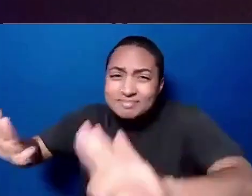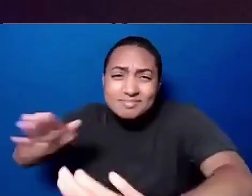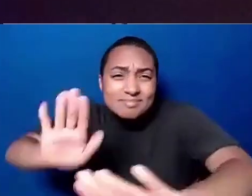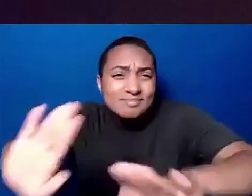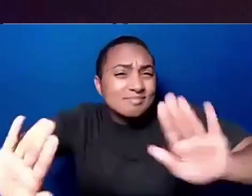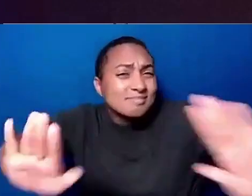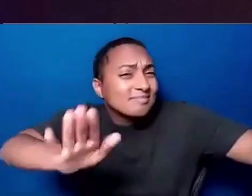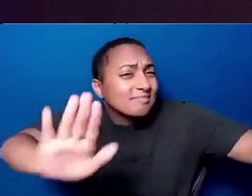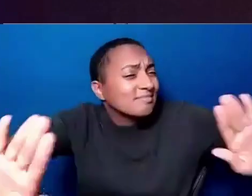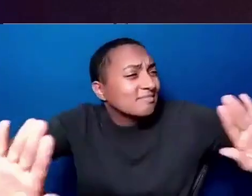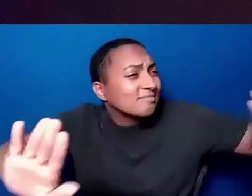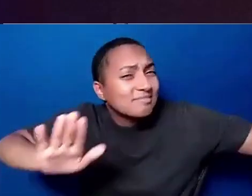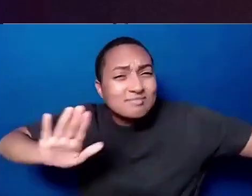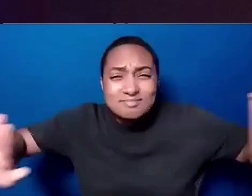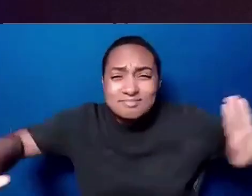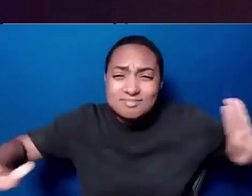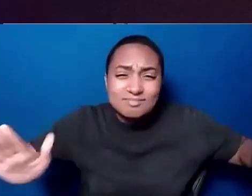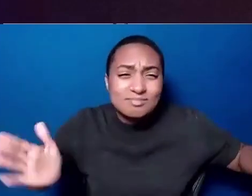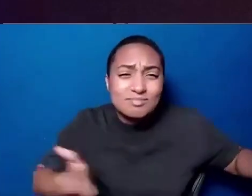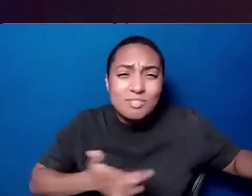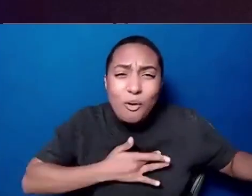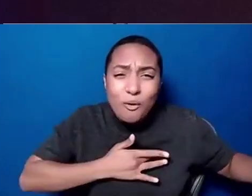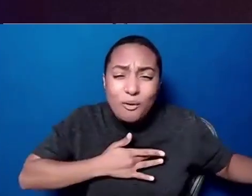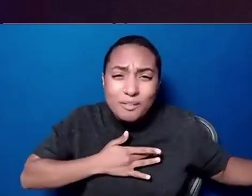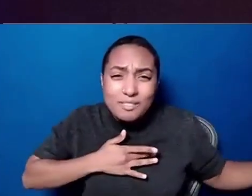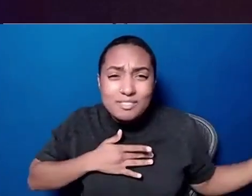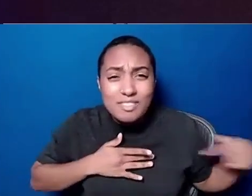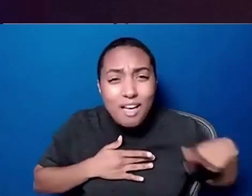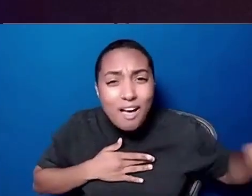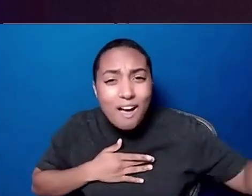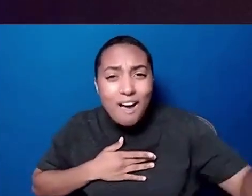them, the us of it all,